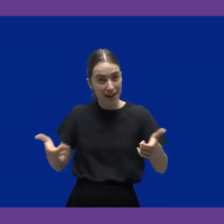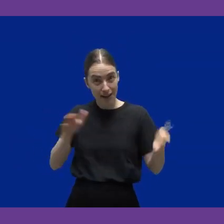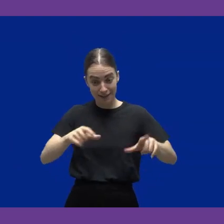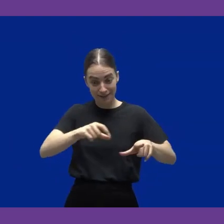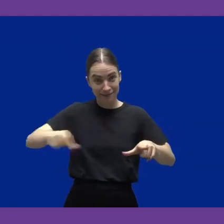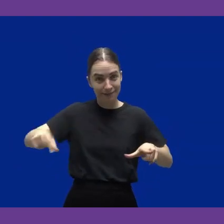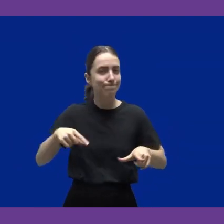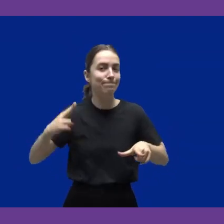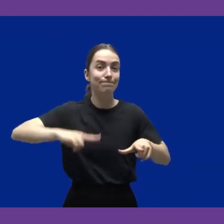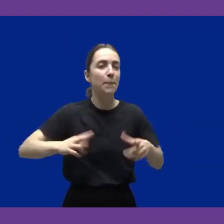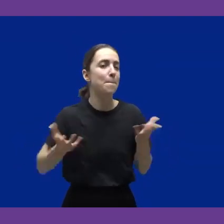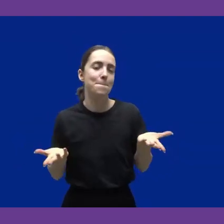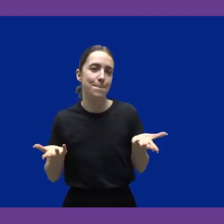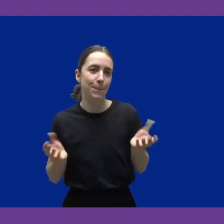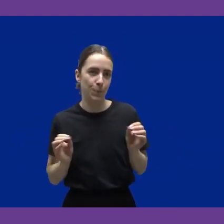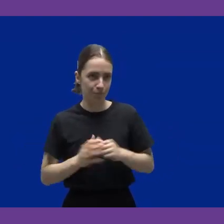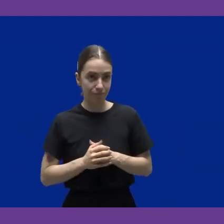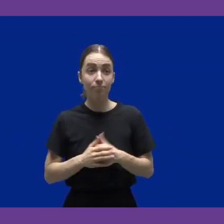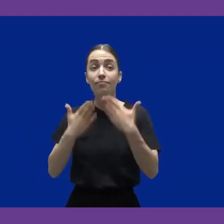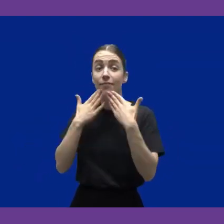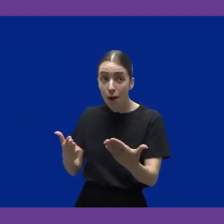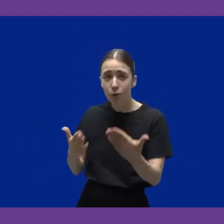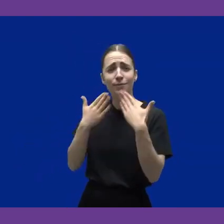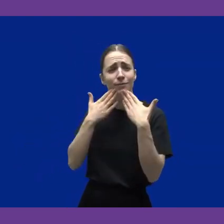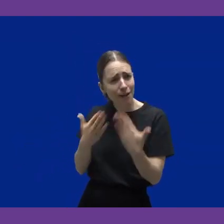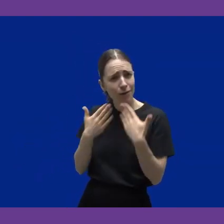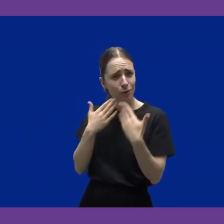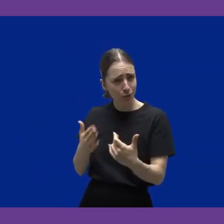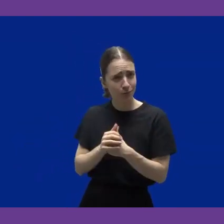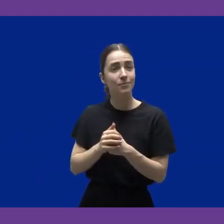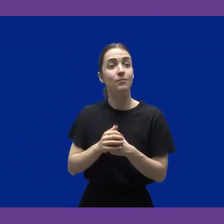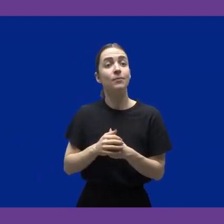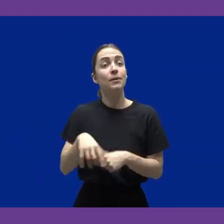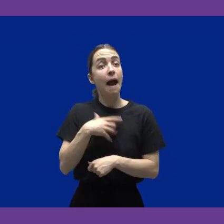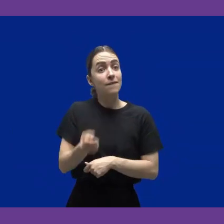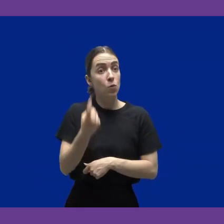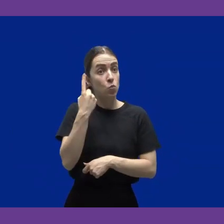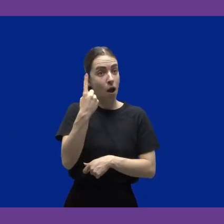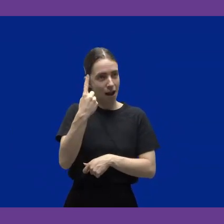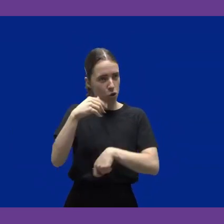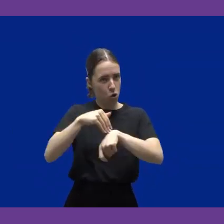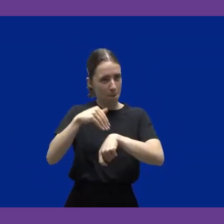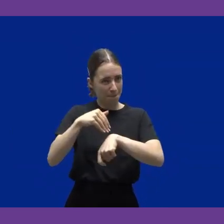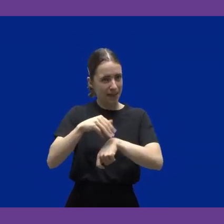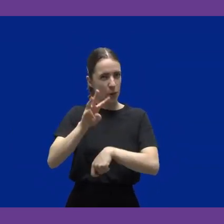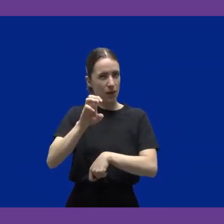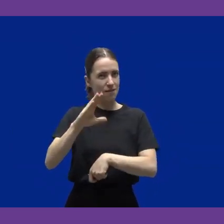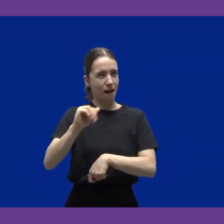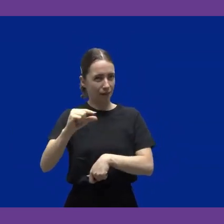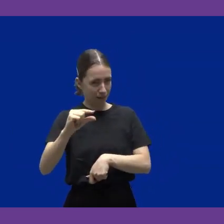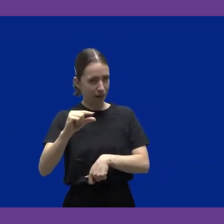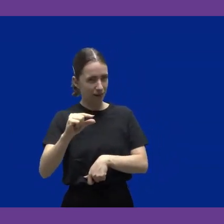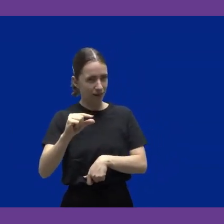non-web software. You were discussing it at the beginning, so thank you very much for the additional information. We move again to